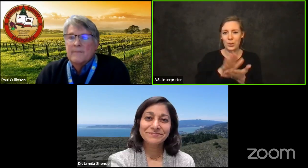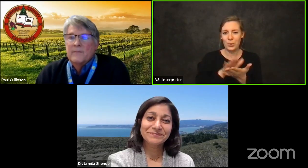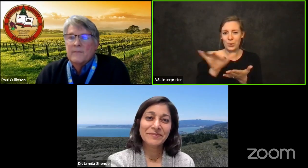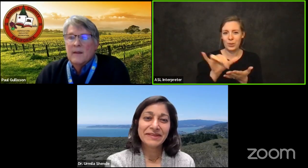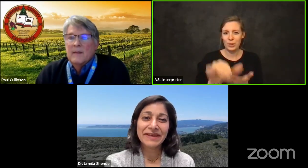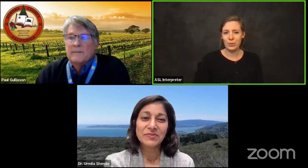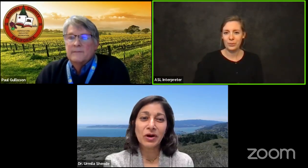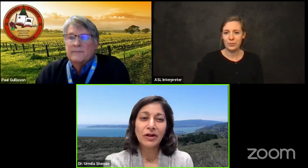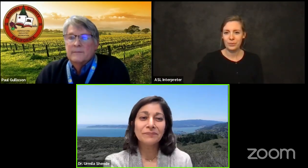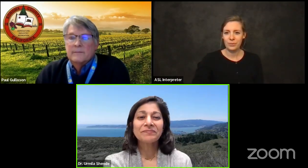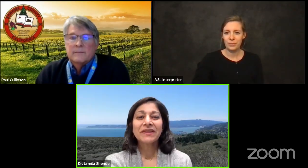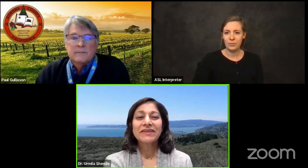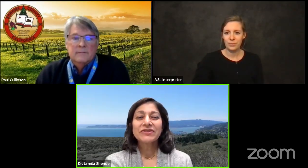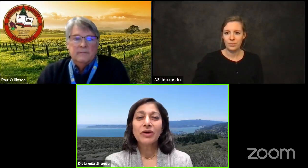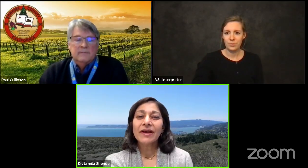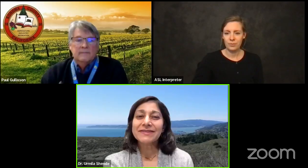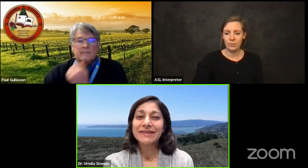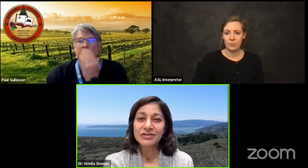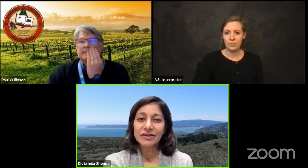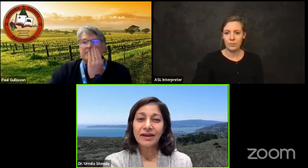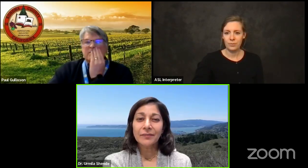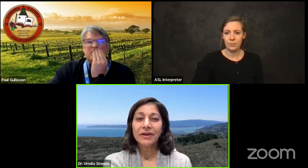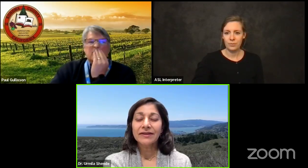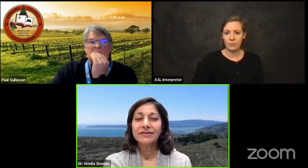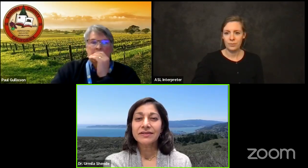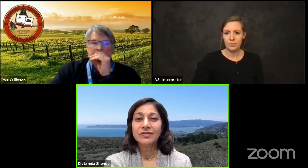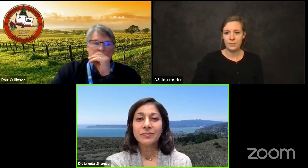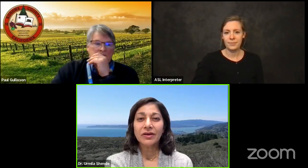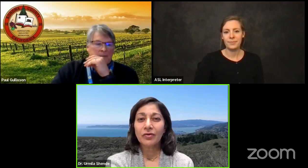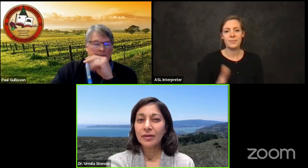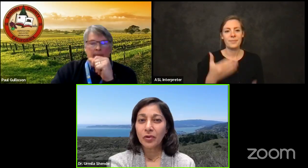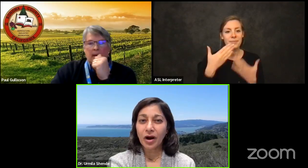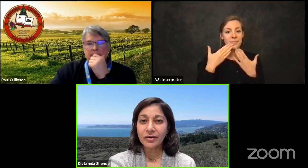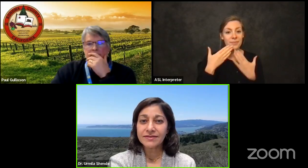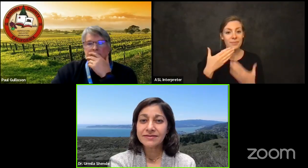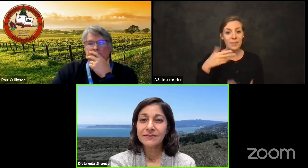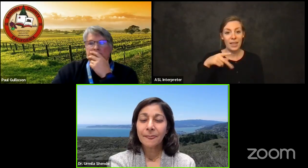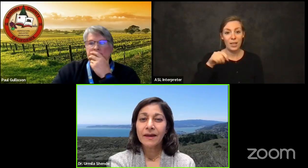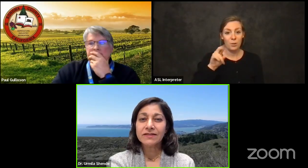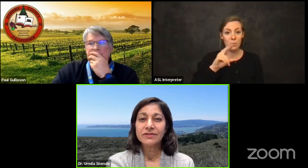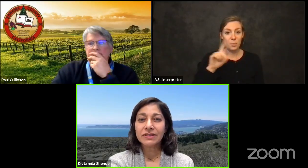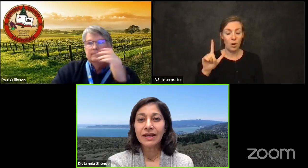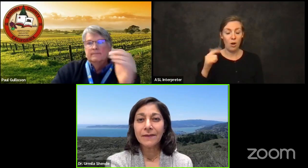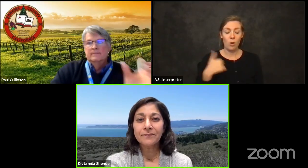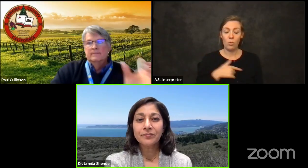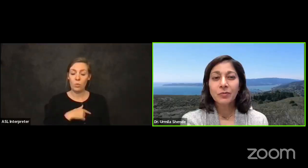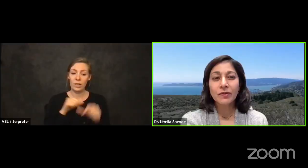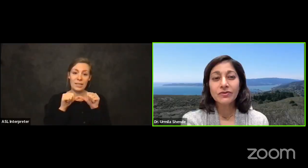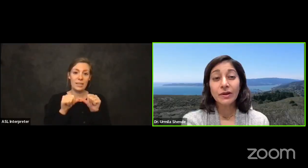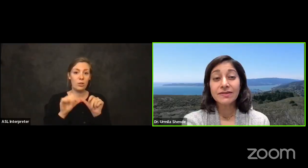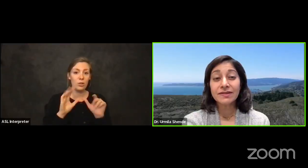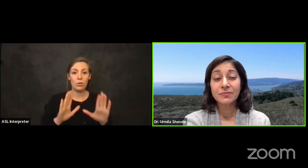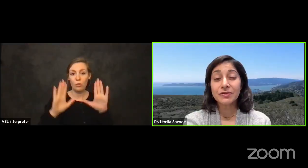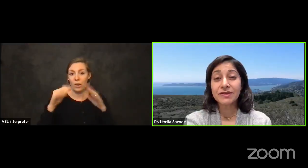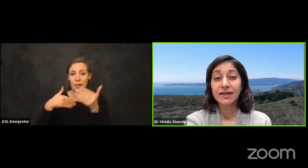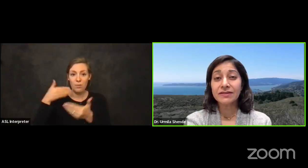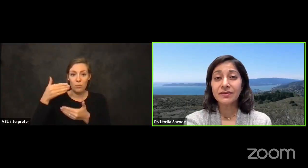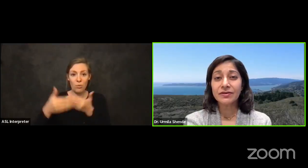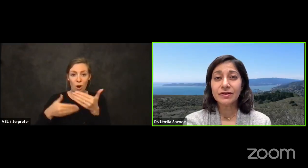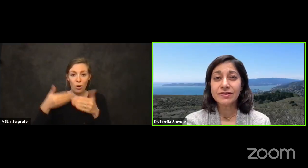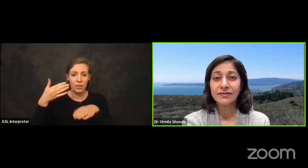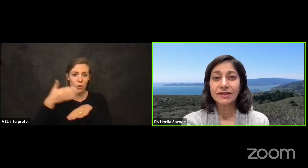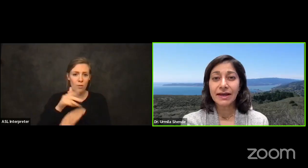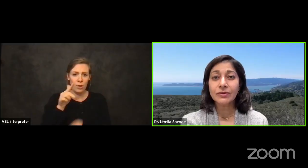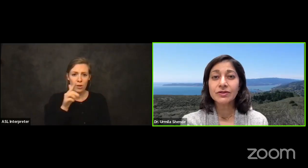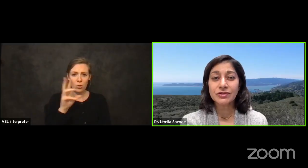Shendi? Thanks, Paul. So our vaccination campaign continues to make great progress. As of today, more than 26%